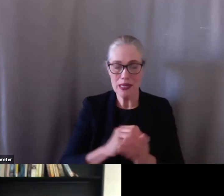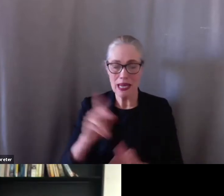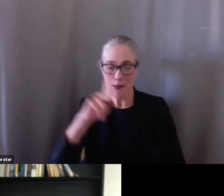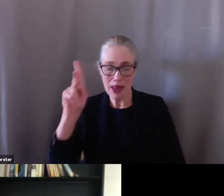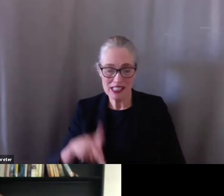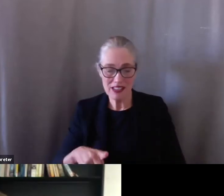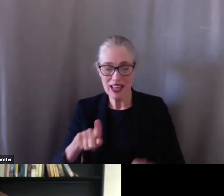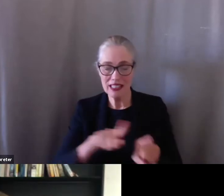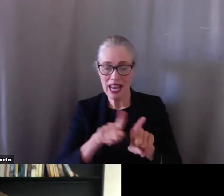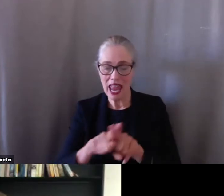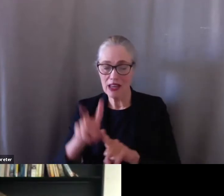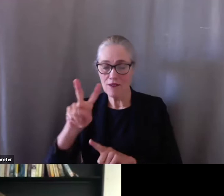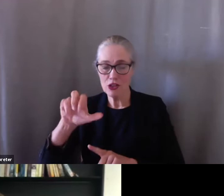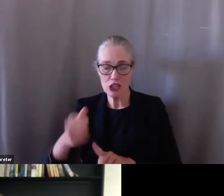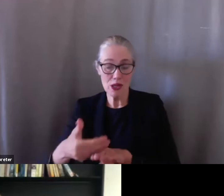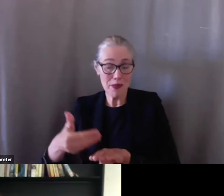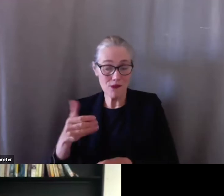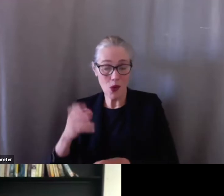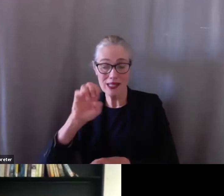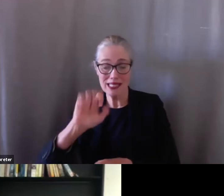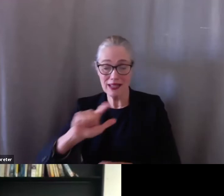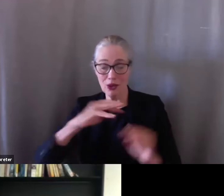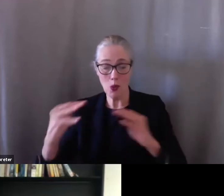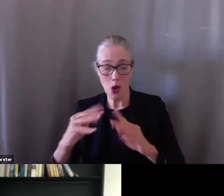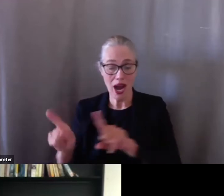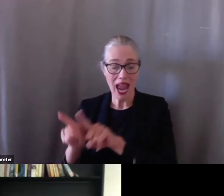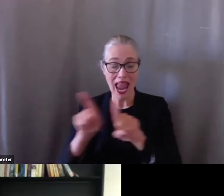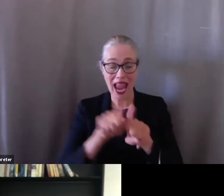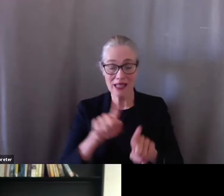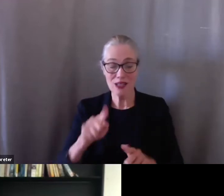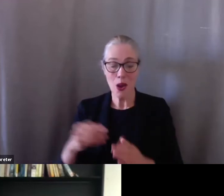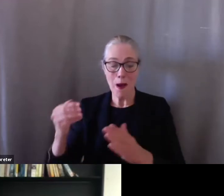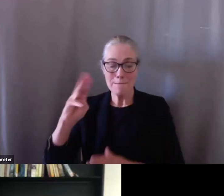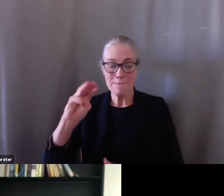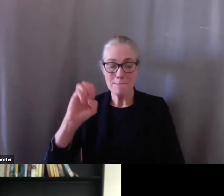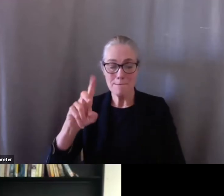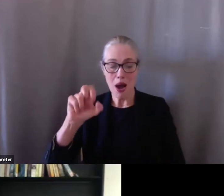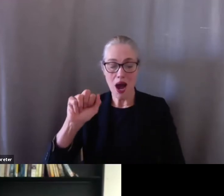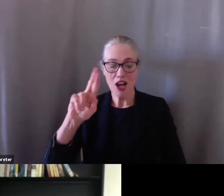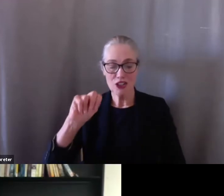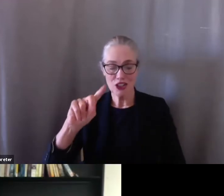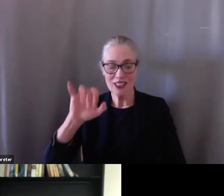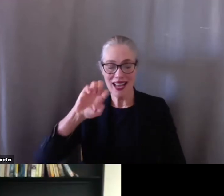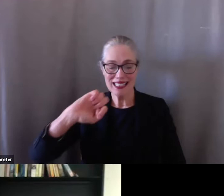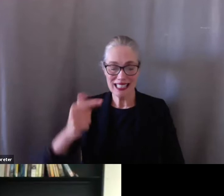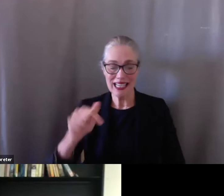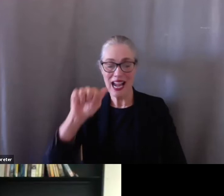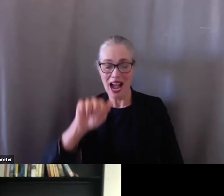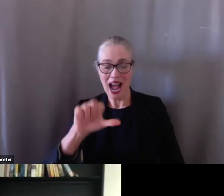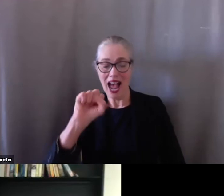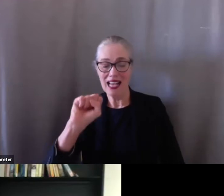Capitalism's Shadow: Creative Labor, Black Abolitionists, and the Struggle to End Slavery.